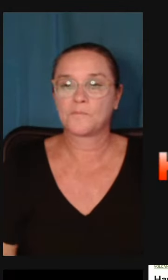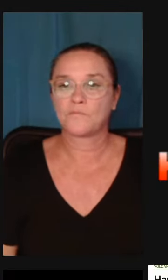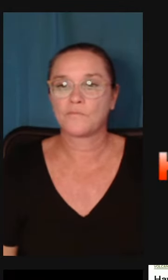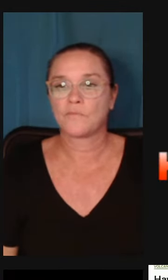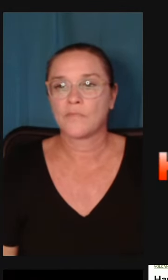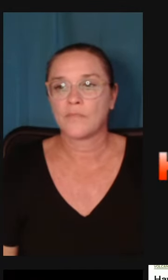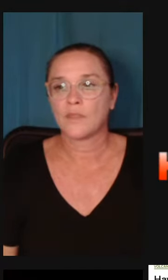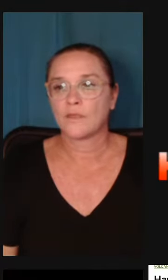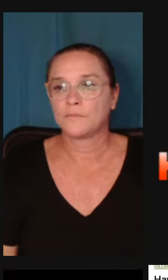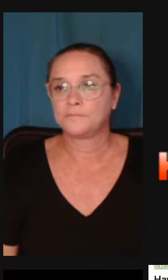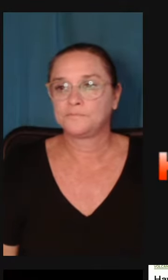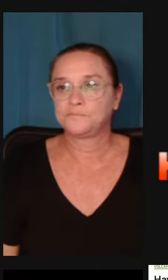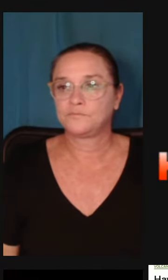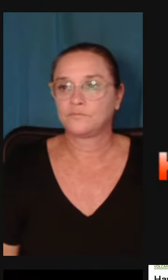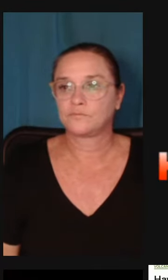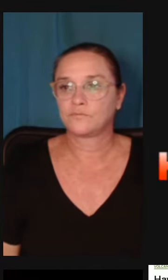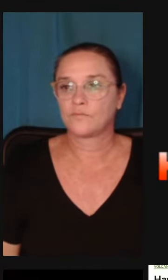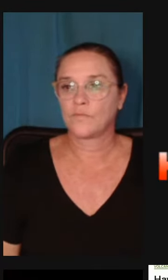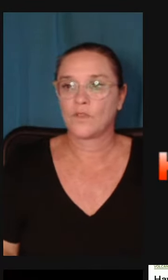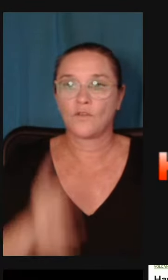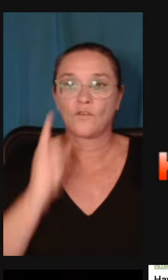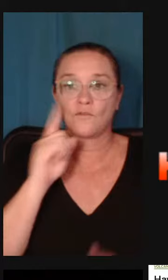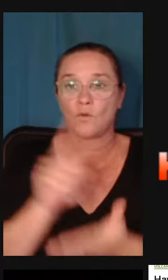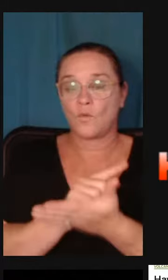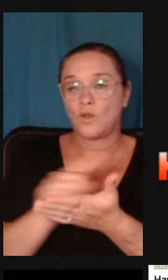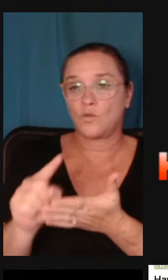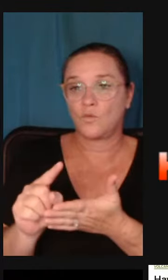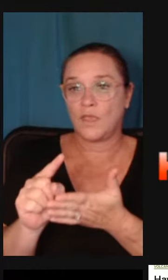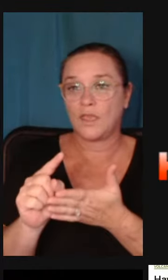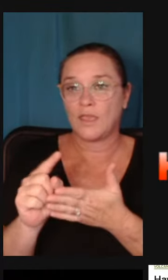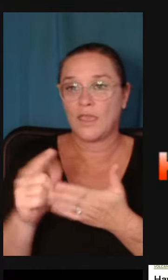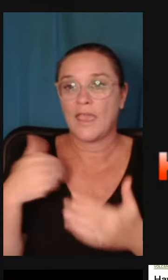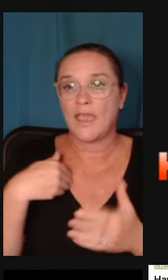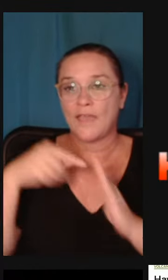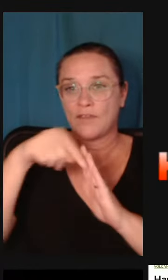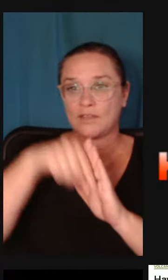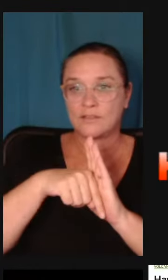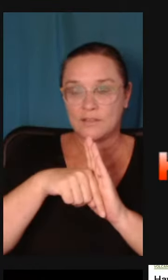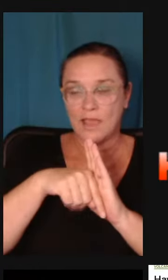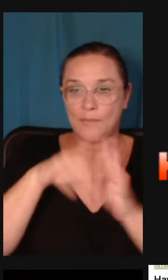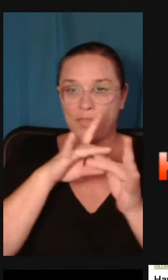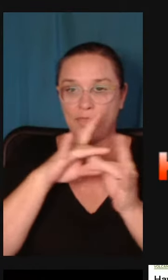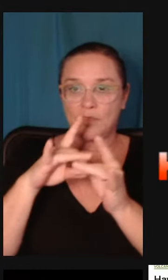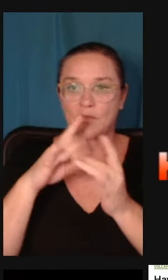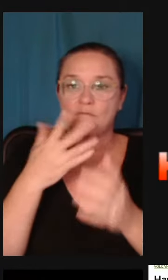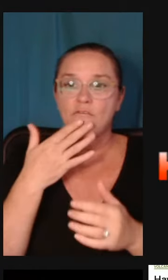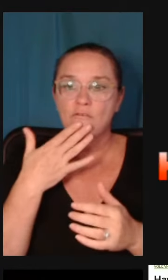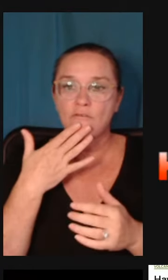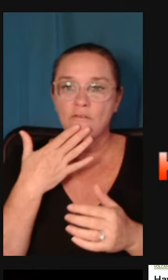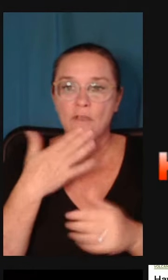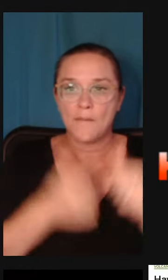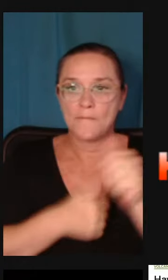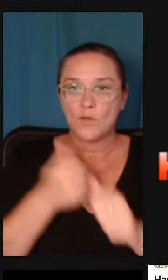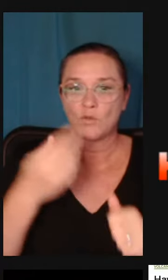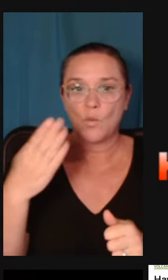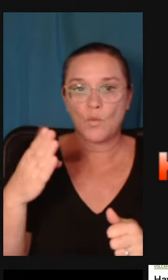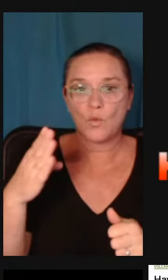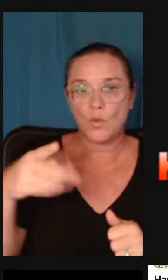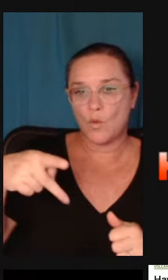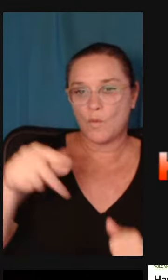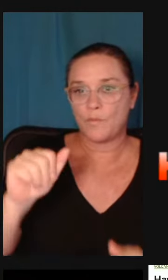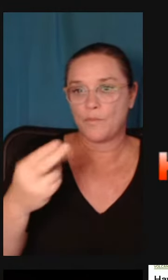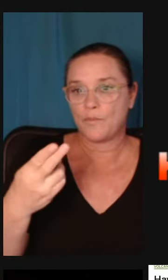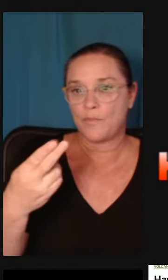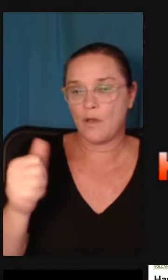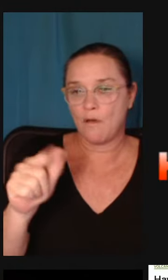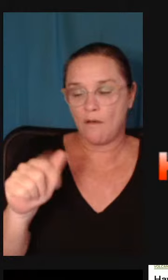start for the last week, colored by depth. Most of these are the blue ones. The Pahala